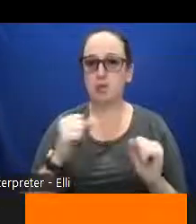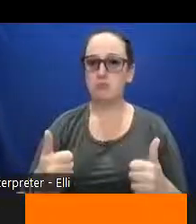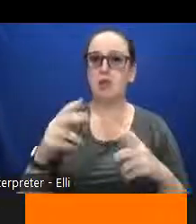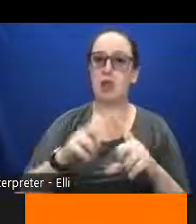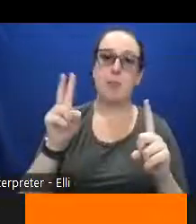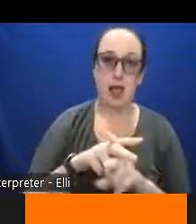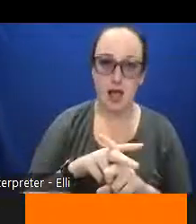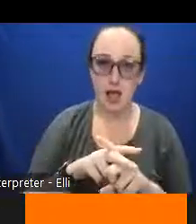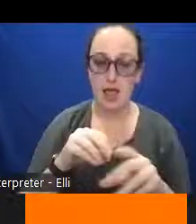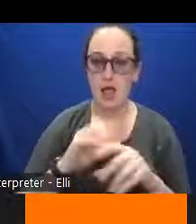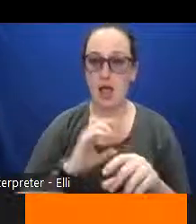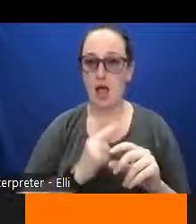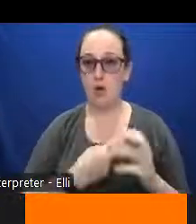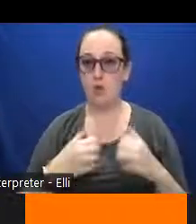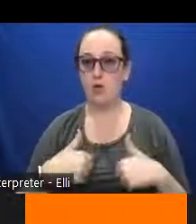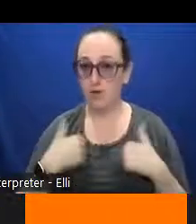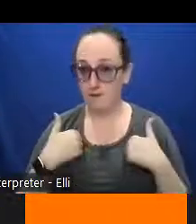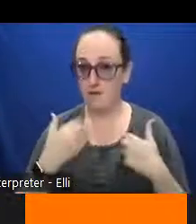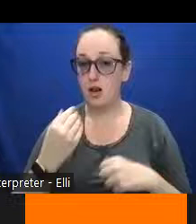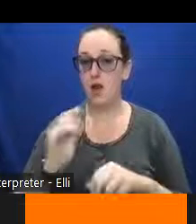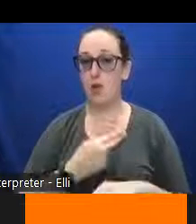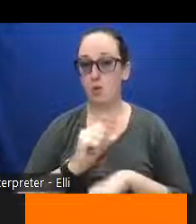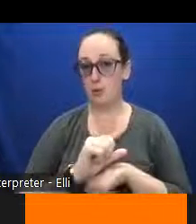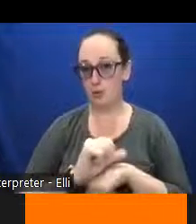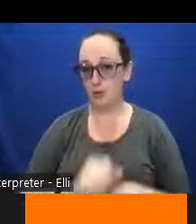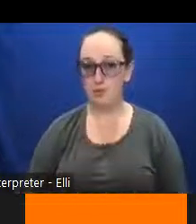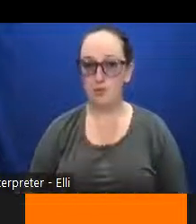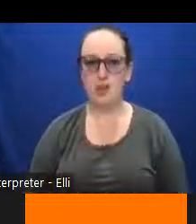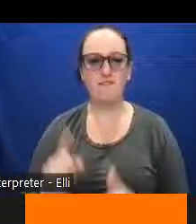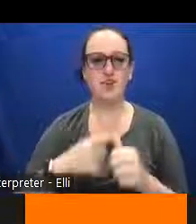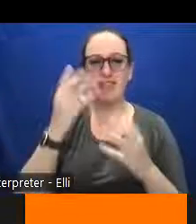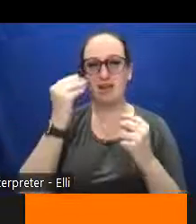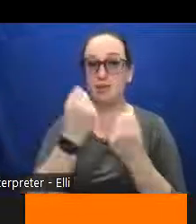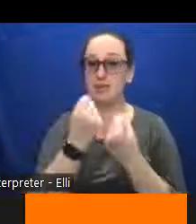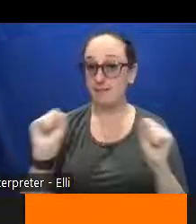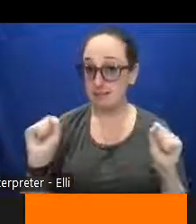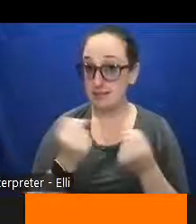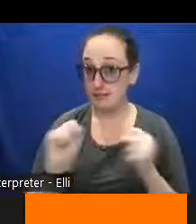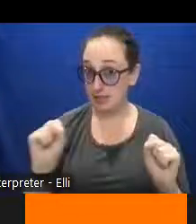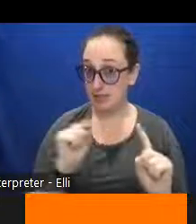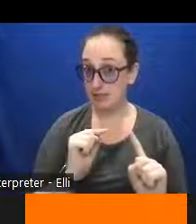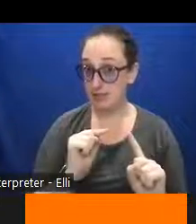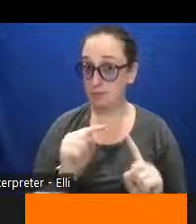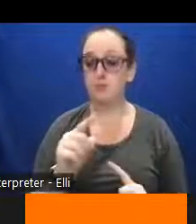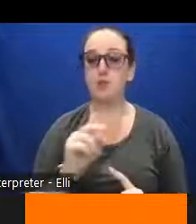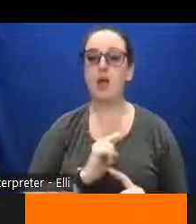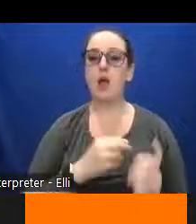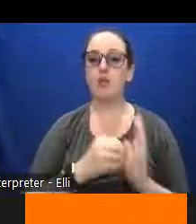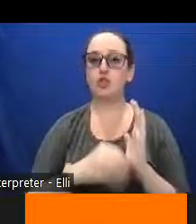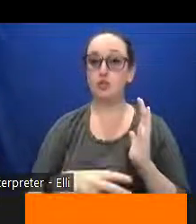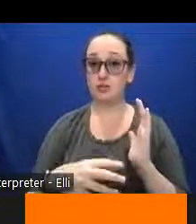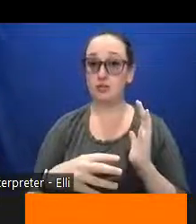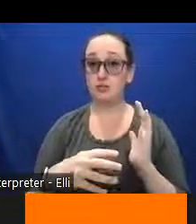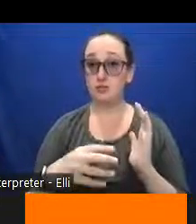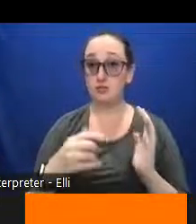these in our own work. So first, I think about safety. Are students safe on